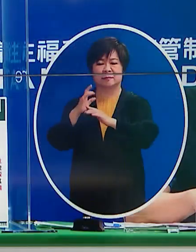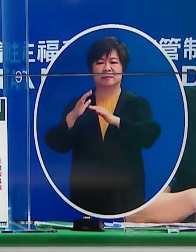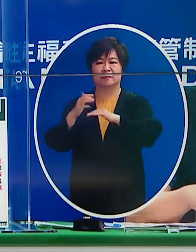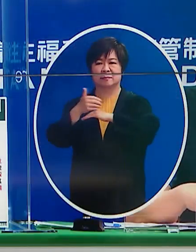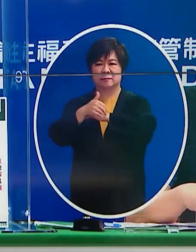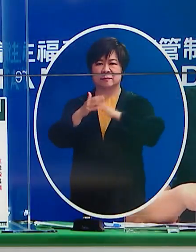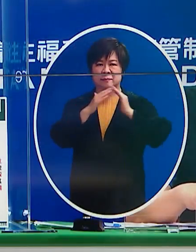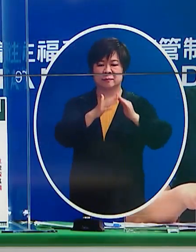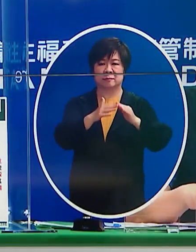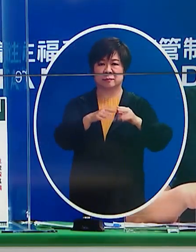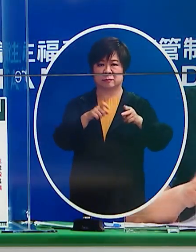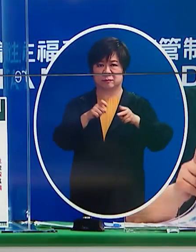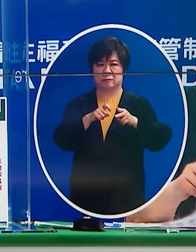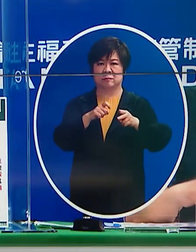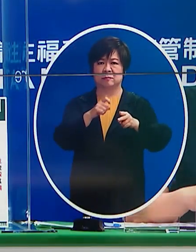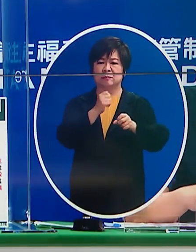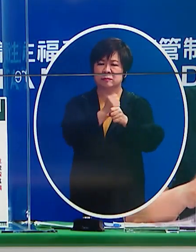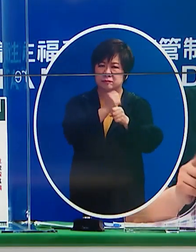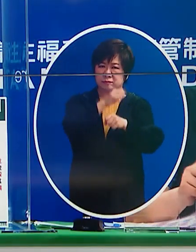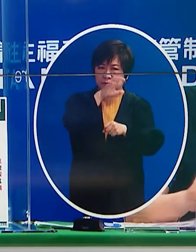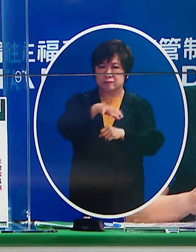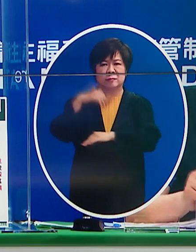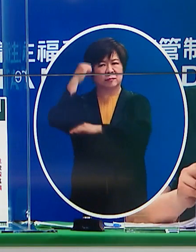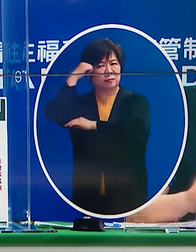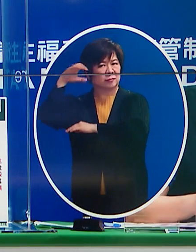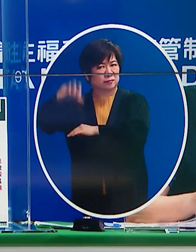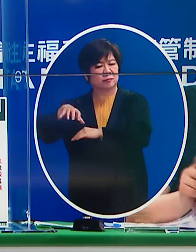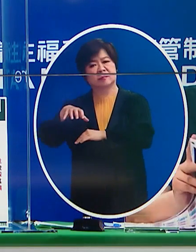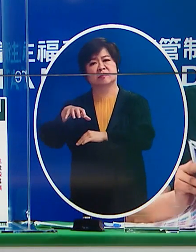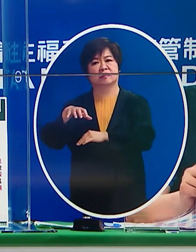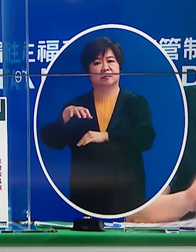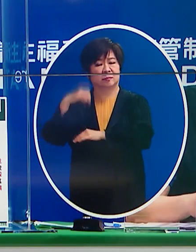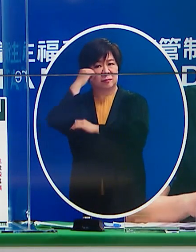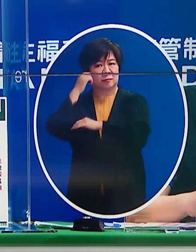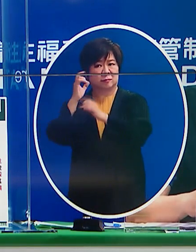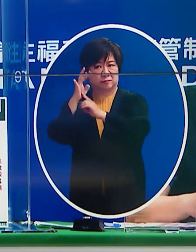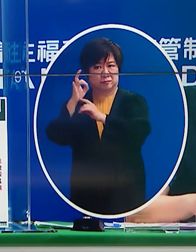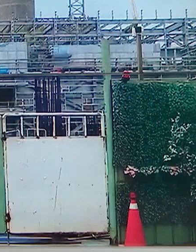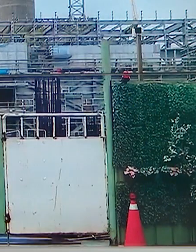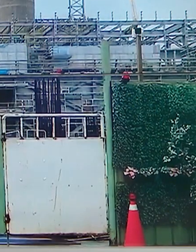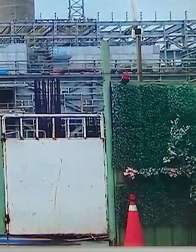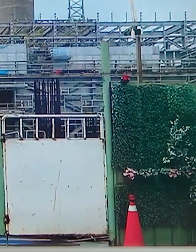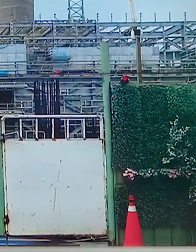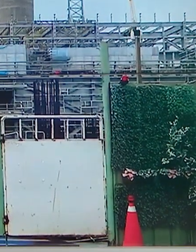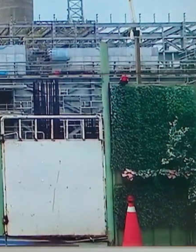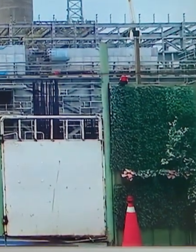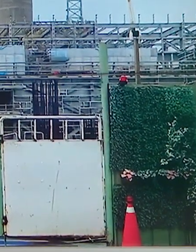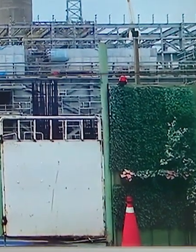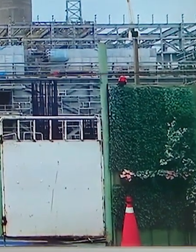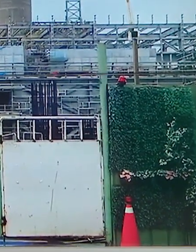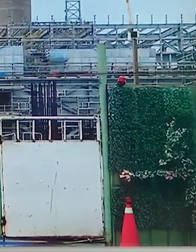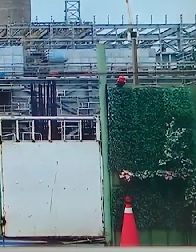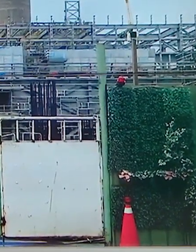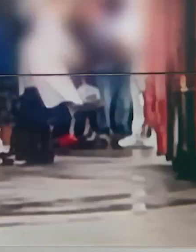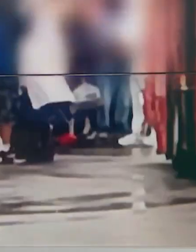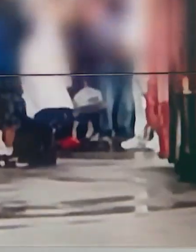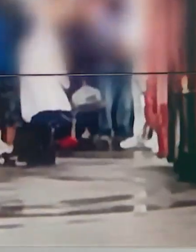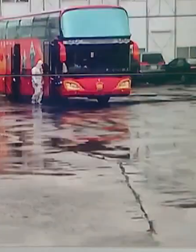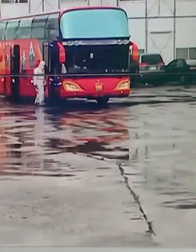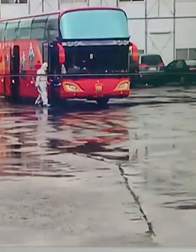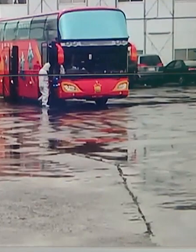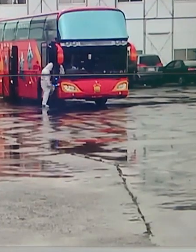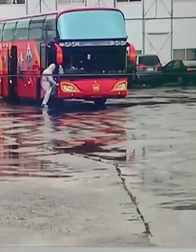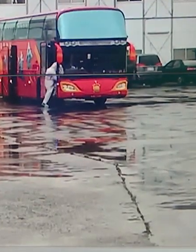staggering 83 local cases, the highest daily count so far this year. Here's the breakdown in each